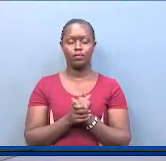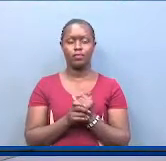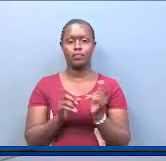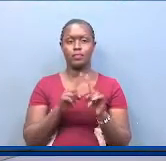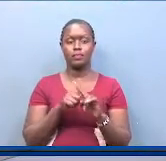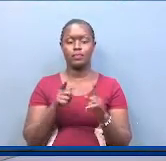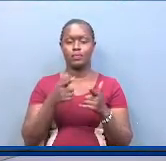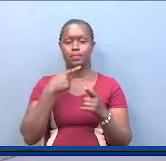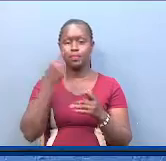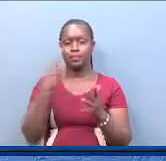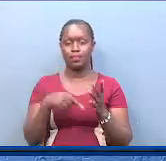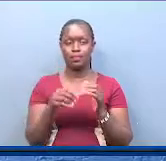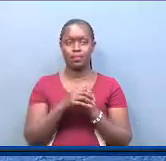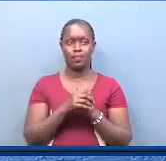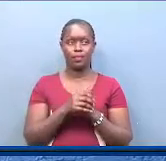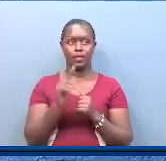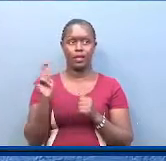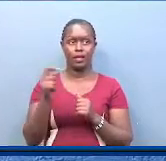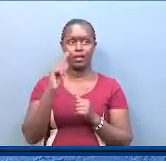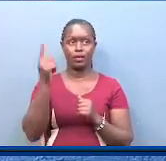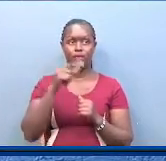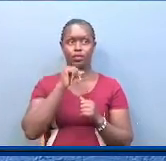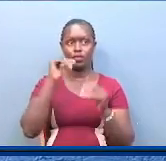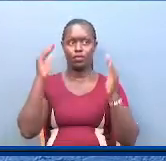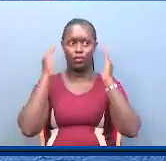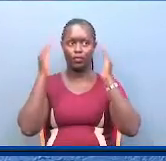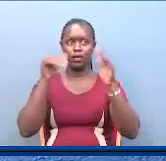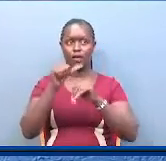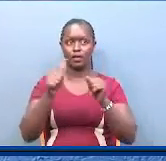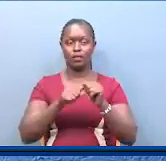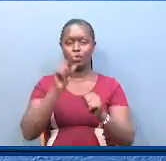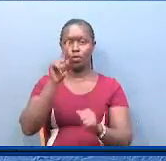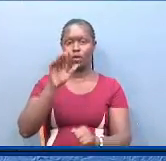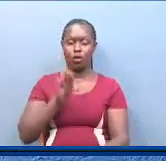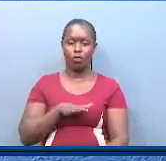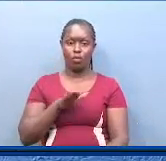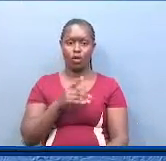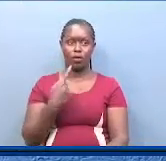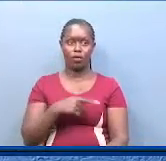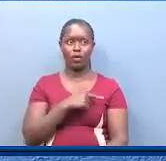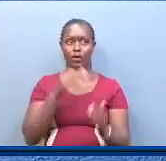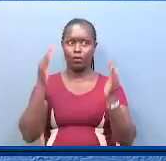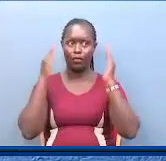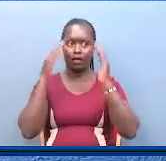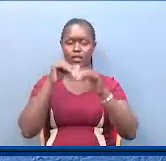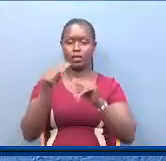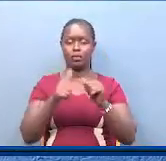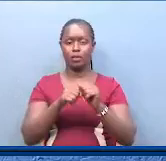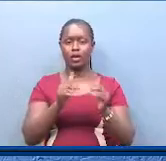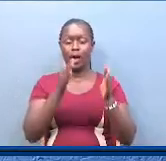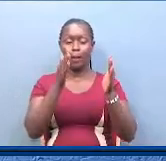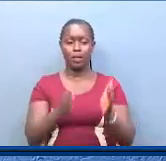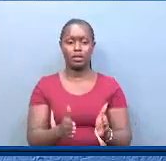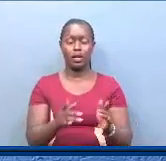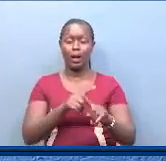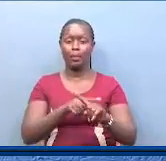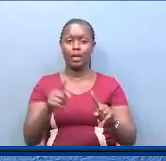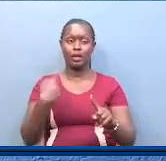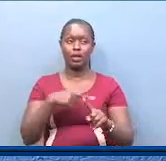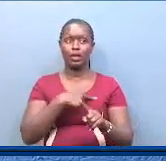let me tell you something. Kenya Kwanza is not focused about Mama Moja. We're not focused about personalities. In fact, our idea